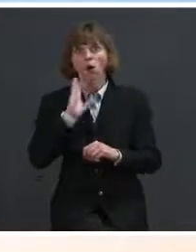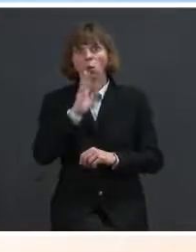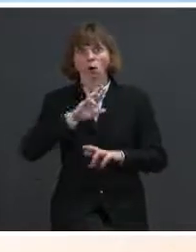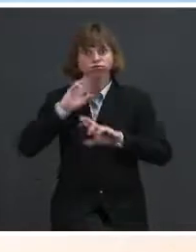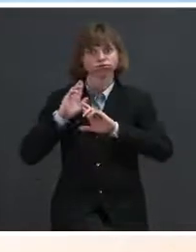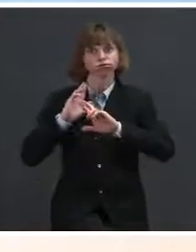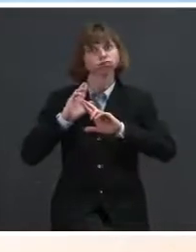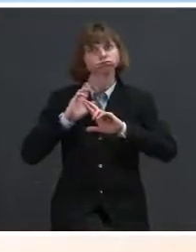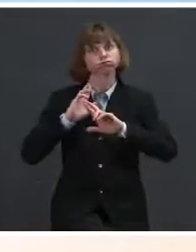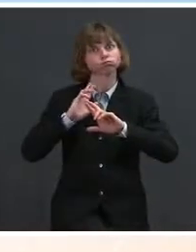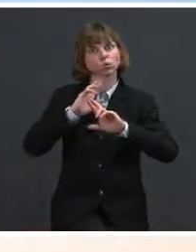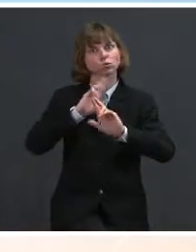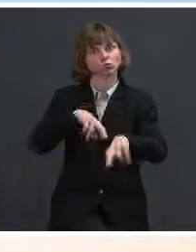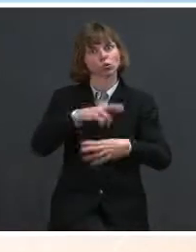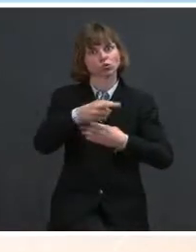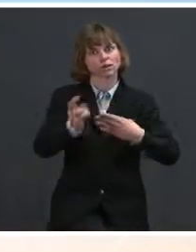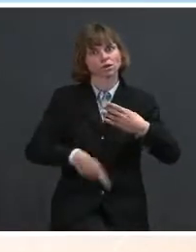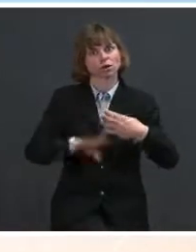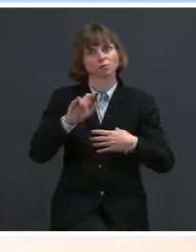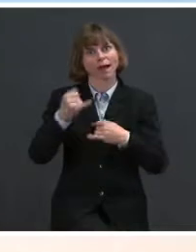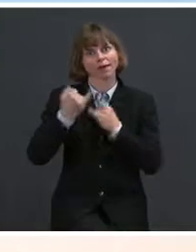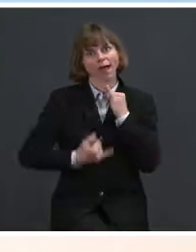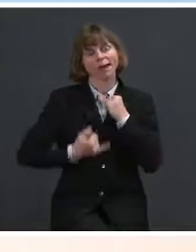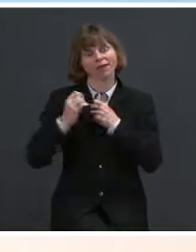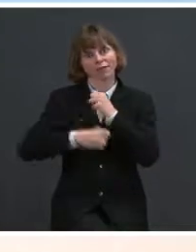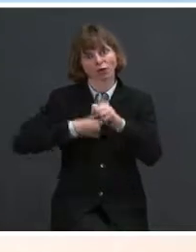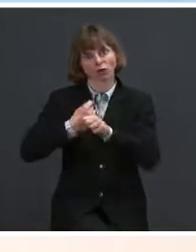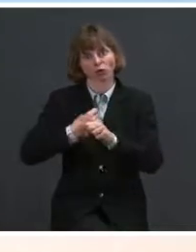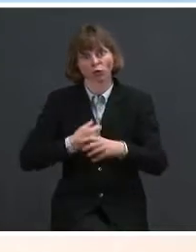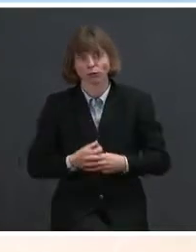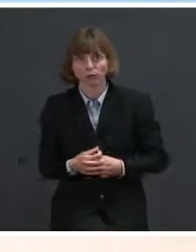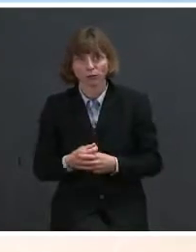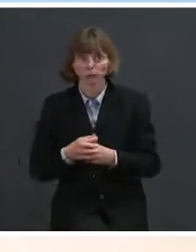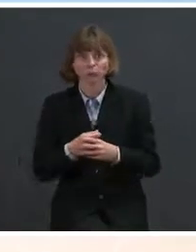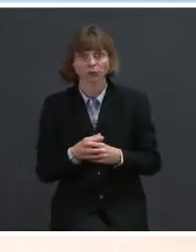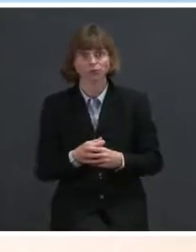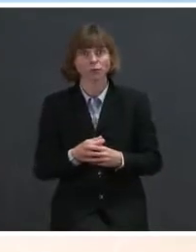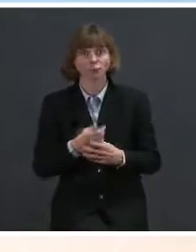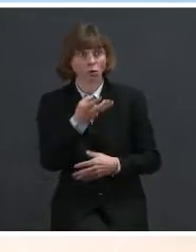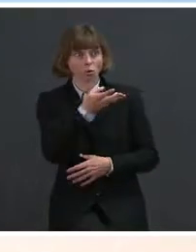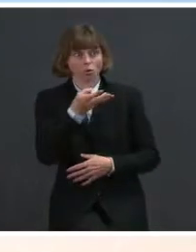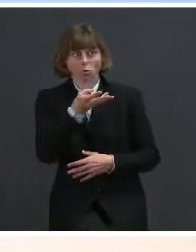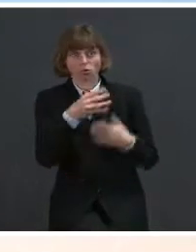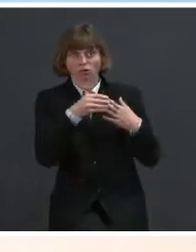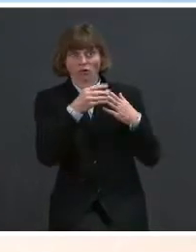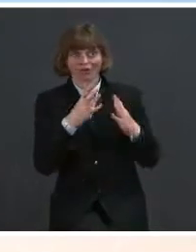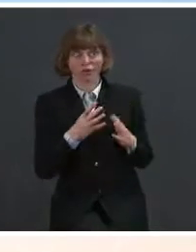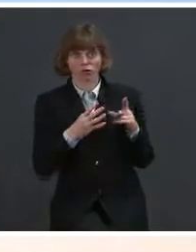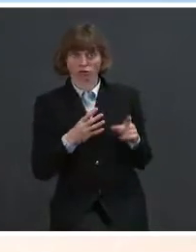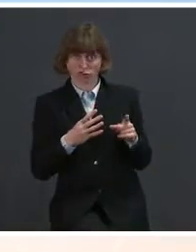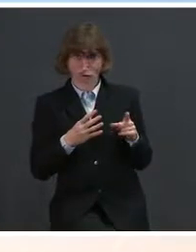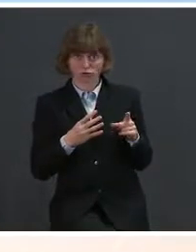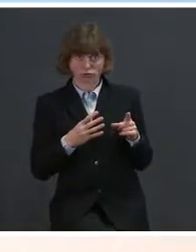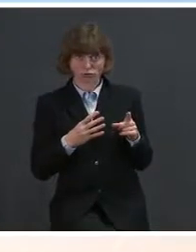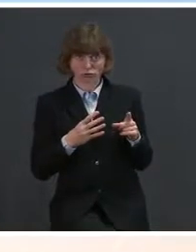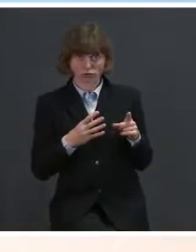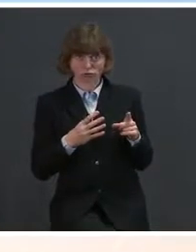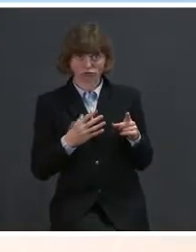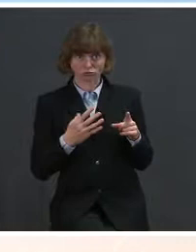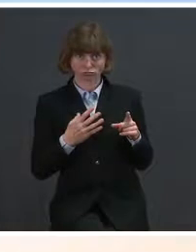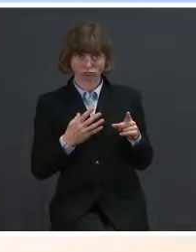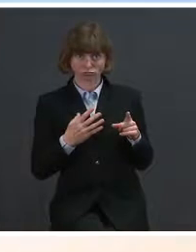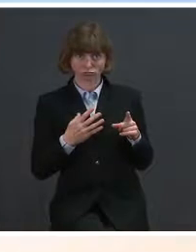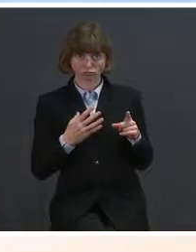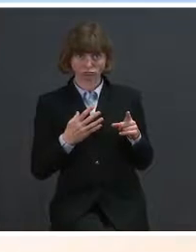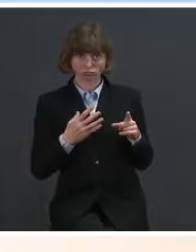just referred to that will happen before the end of the year. The Quad, at the end of the day, at the end of today, is